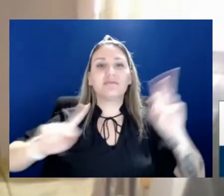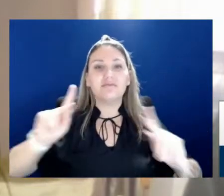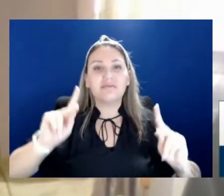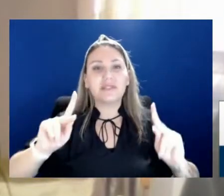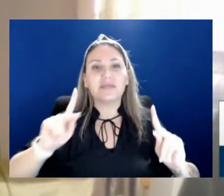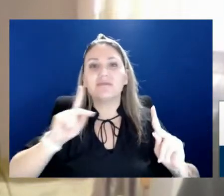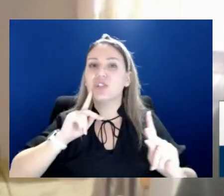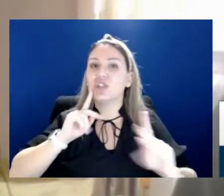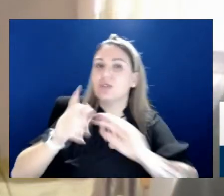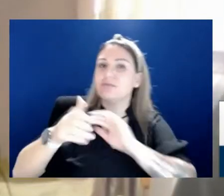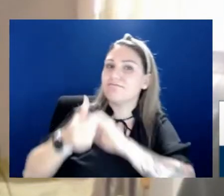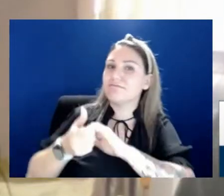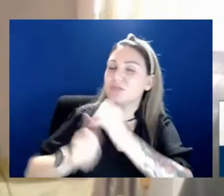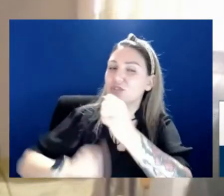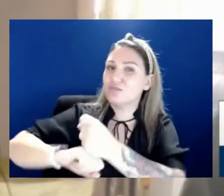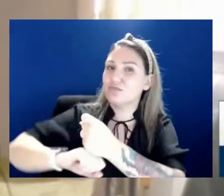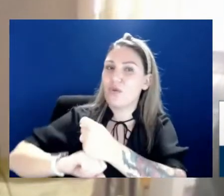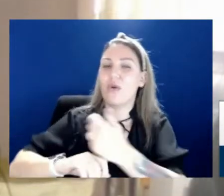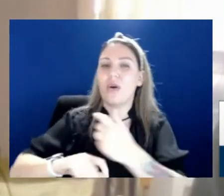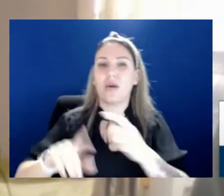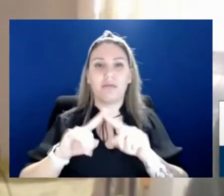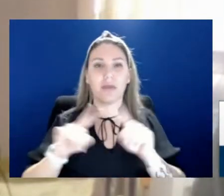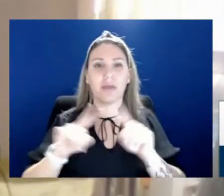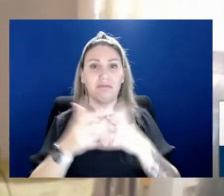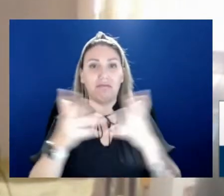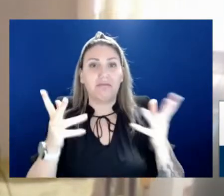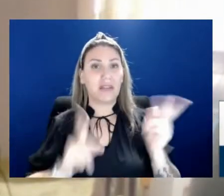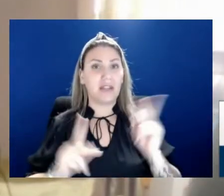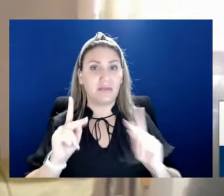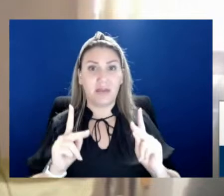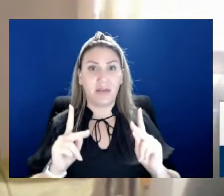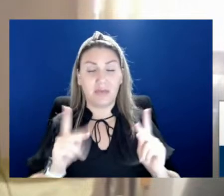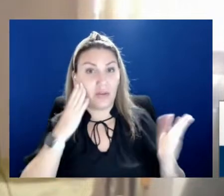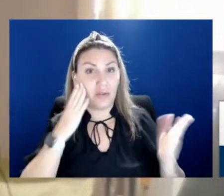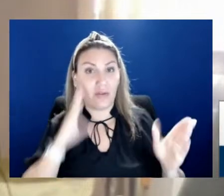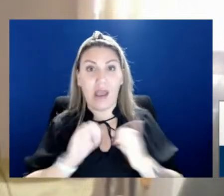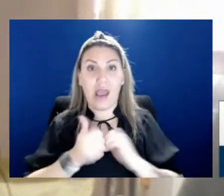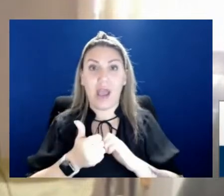solidarity with Ukraine, but so many people do not know how to help.